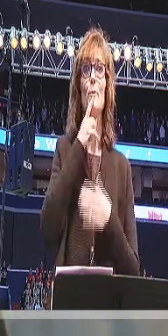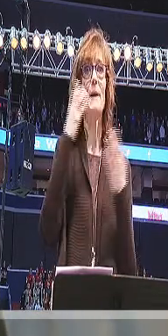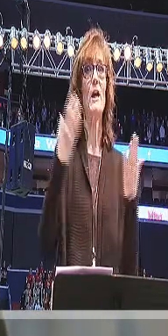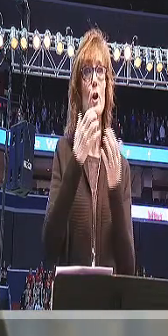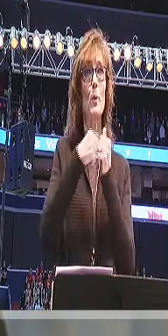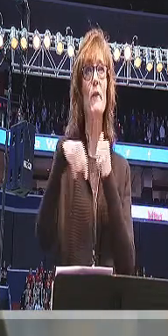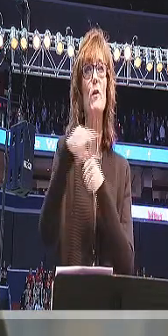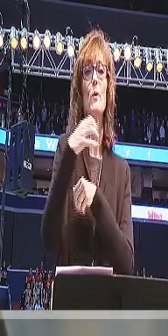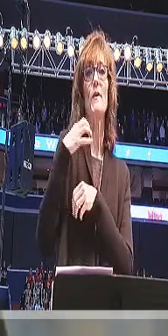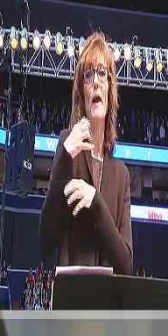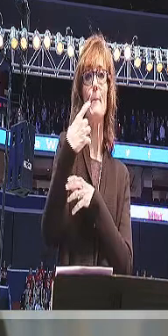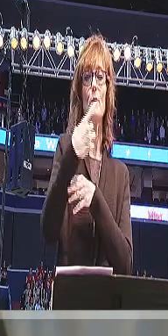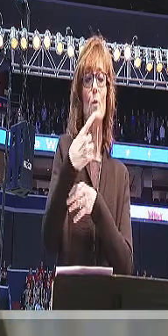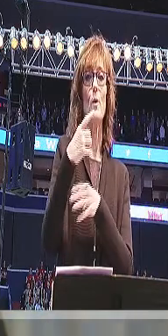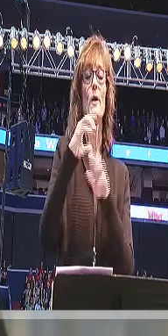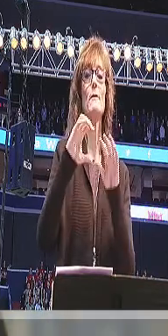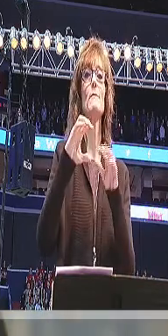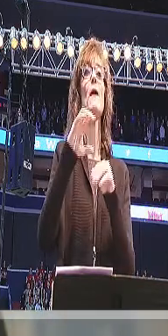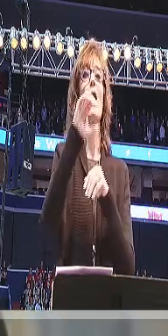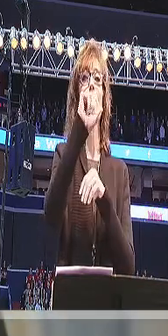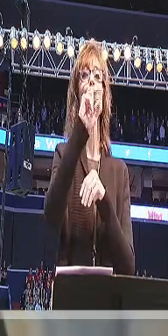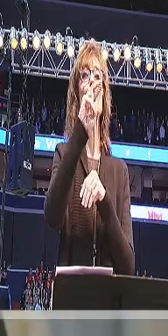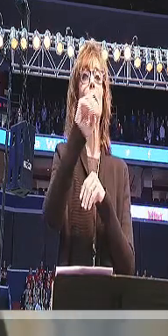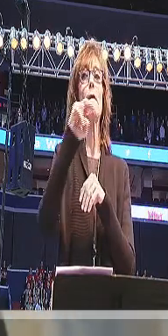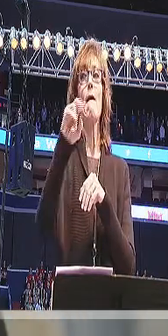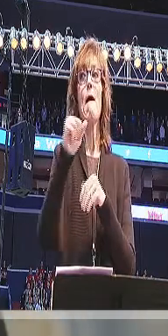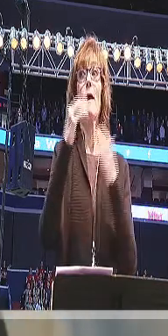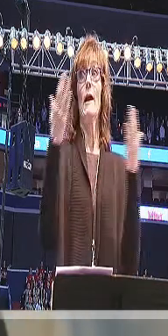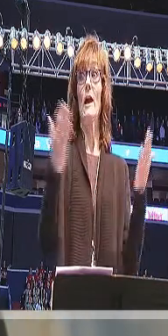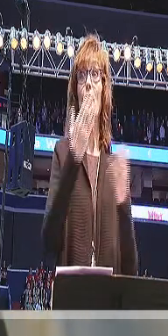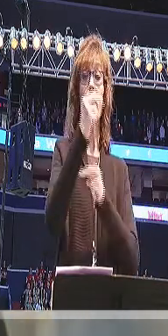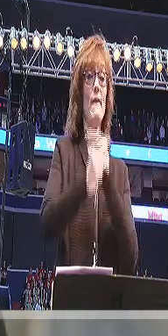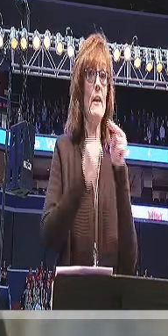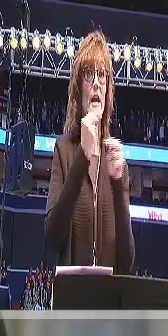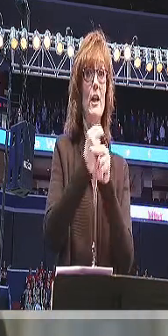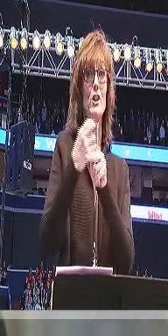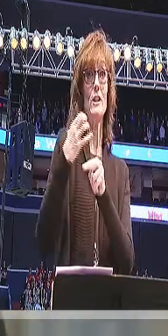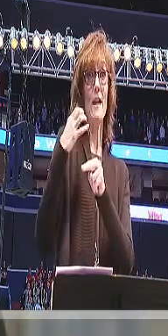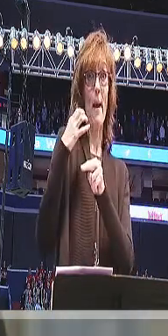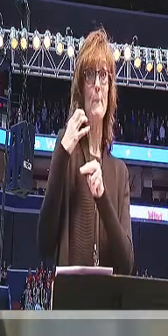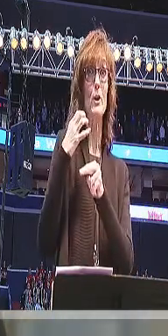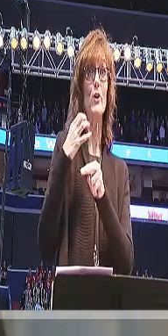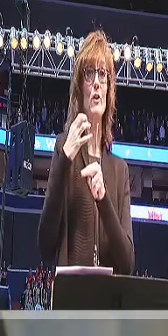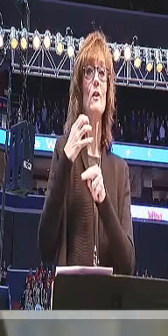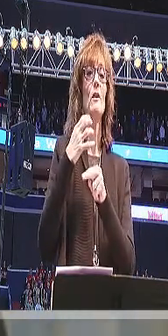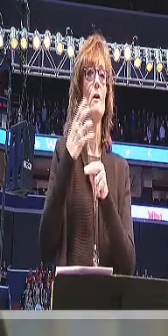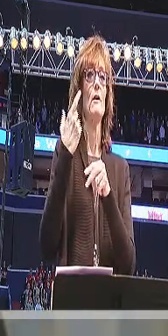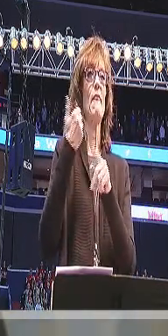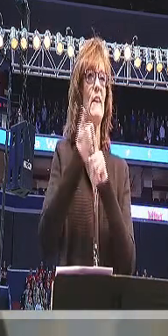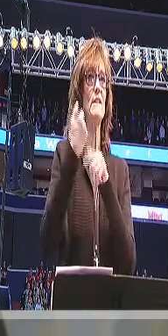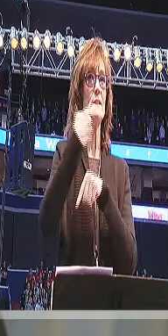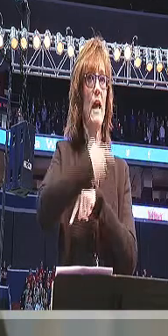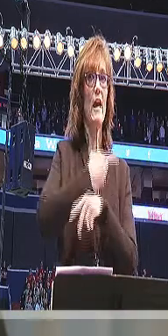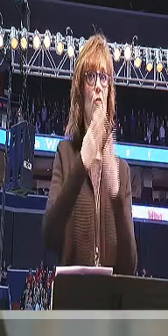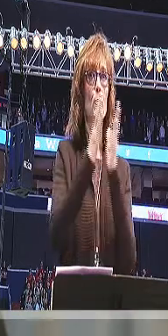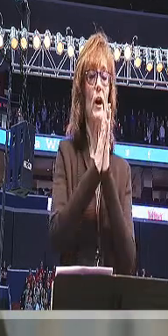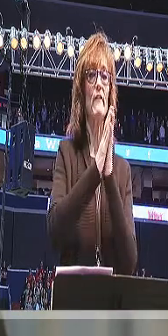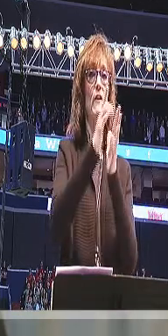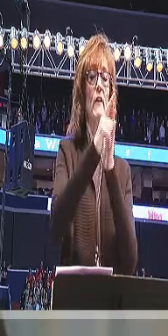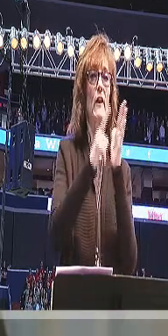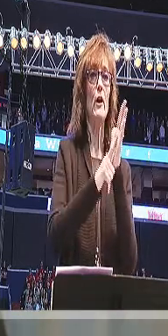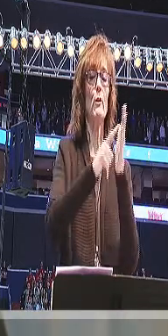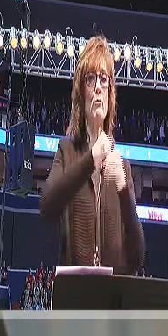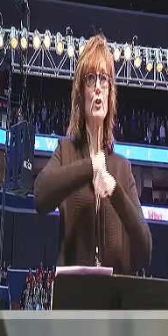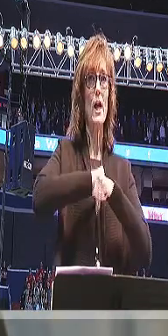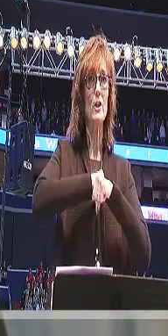Arena, in the nation's capital, on this day of prayer for the legal protection of unborn